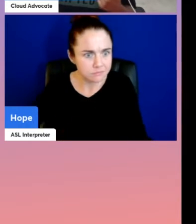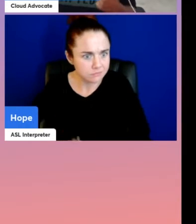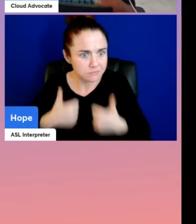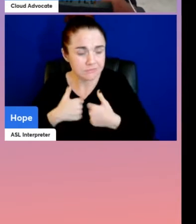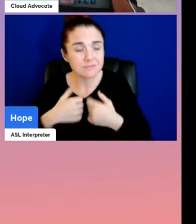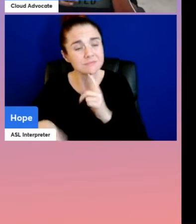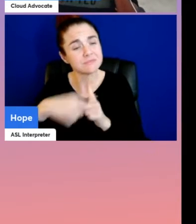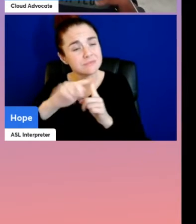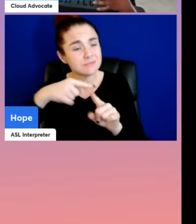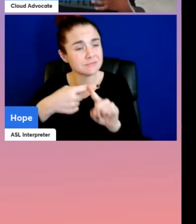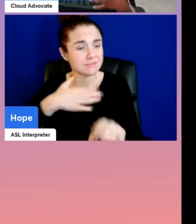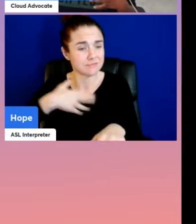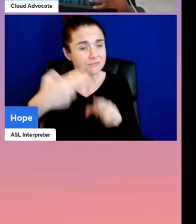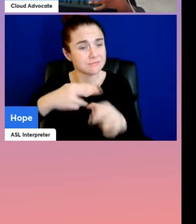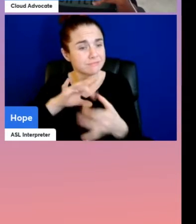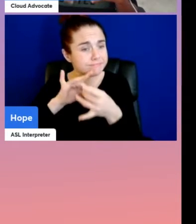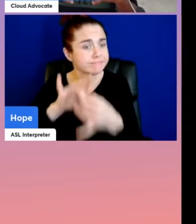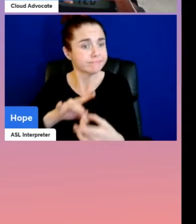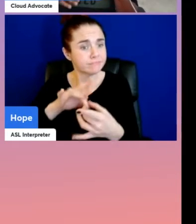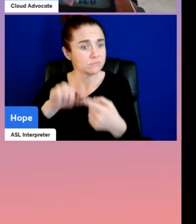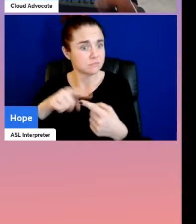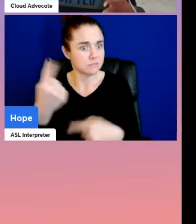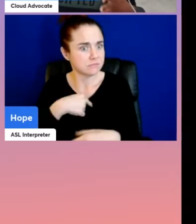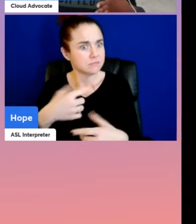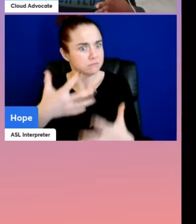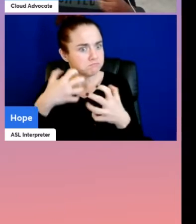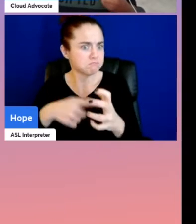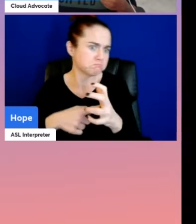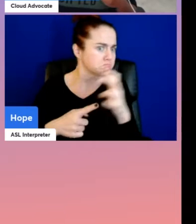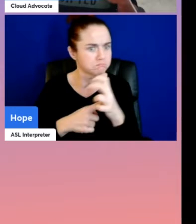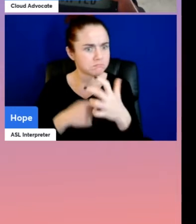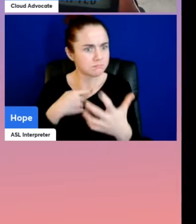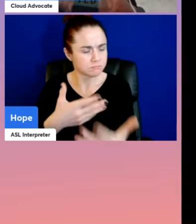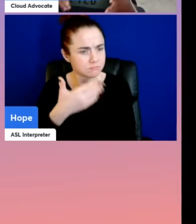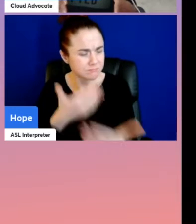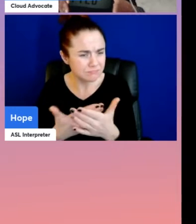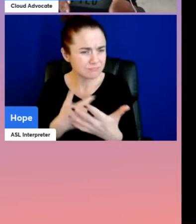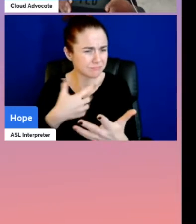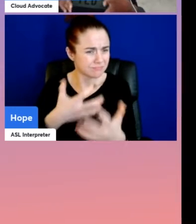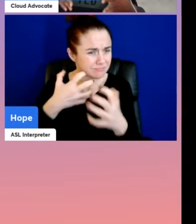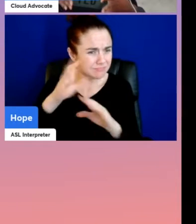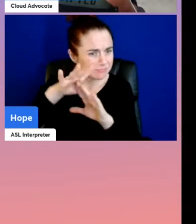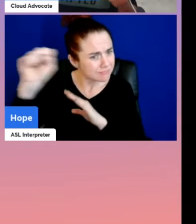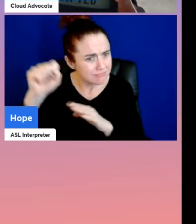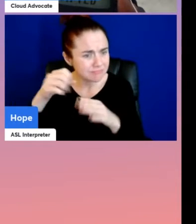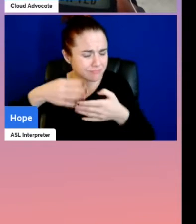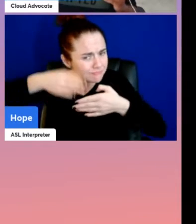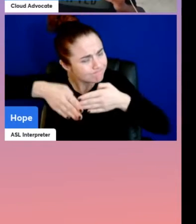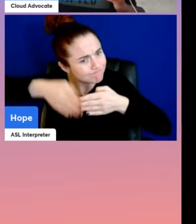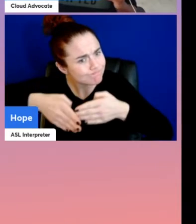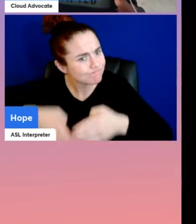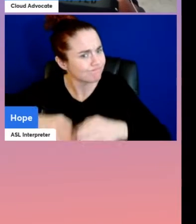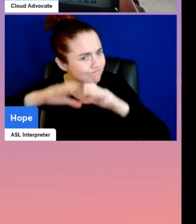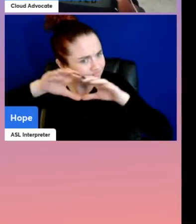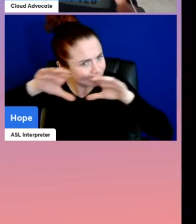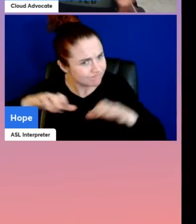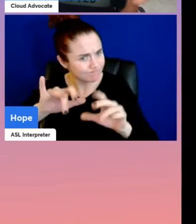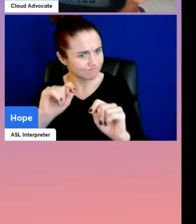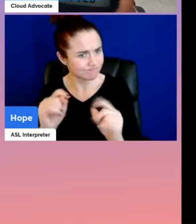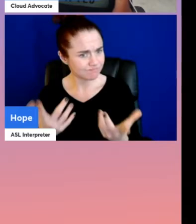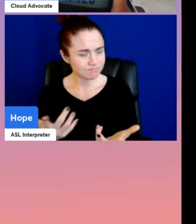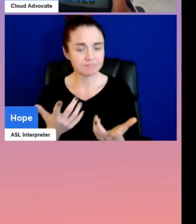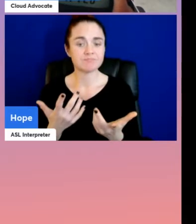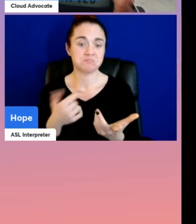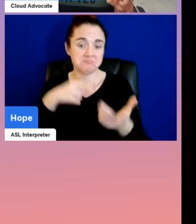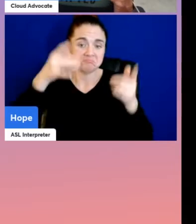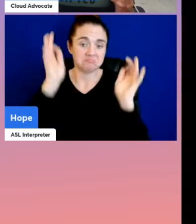something, I want to be amazing at it, and I want to be as quick as possible executing things. So I was like, all right, I need